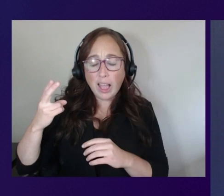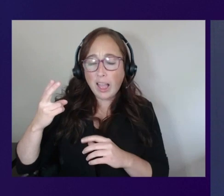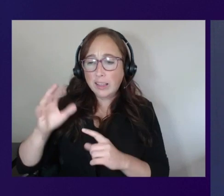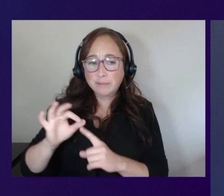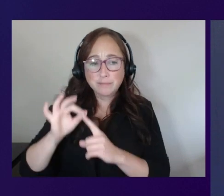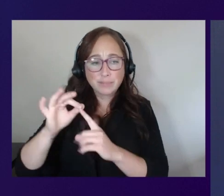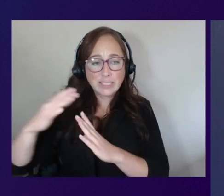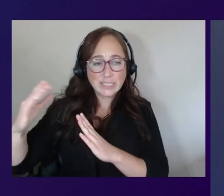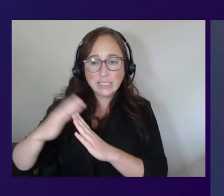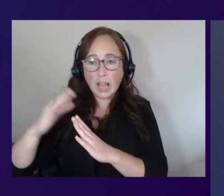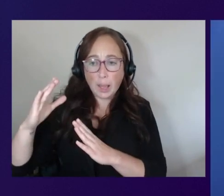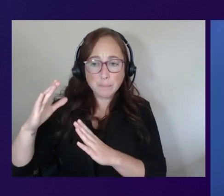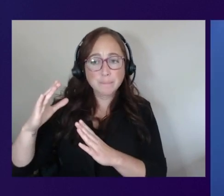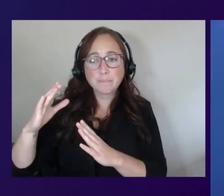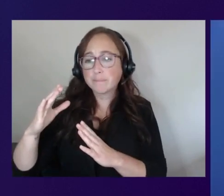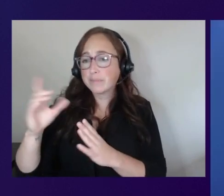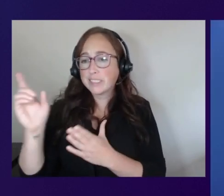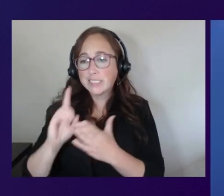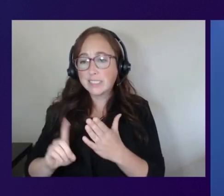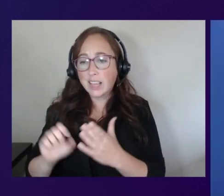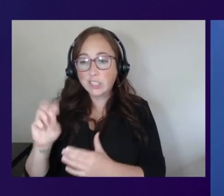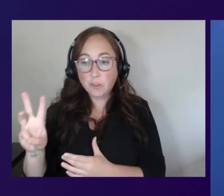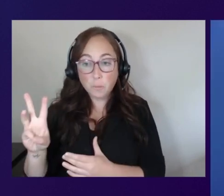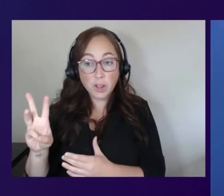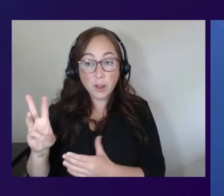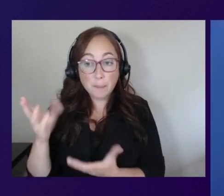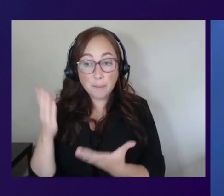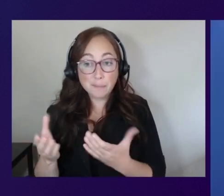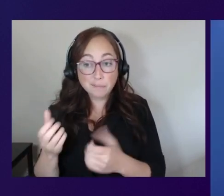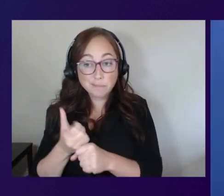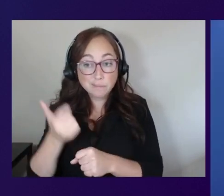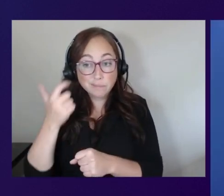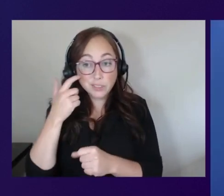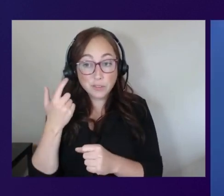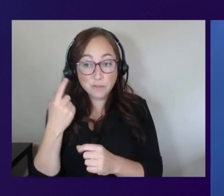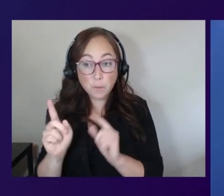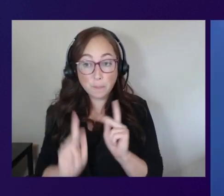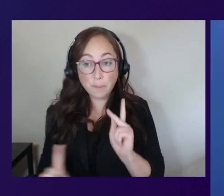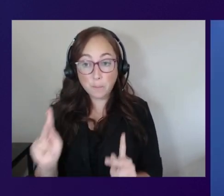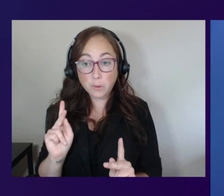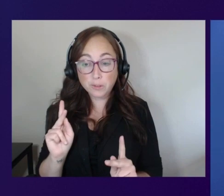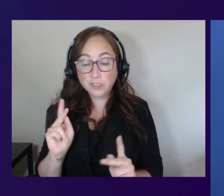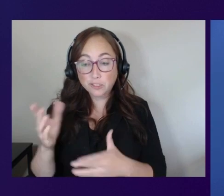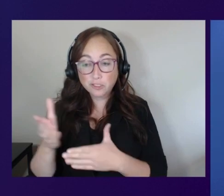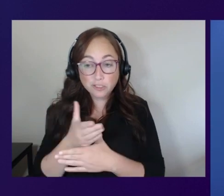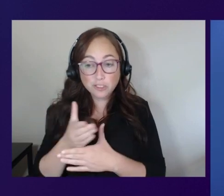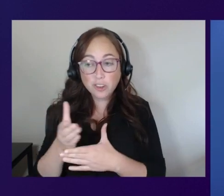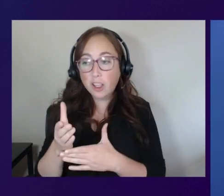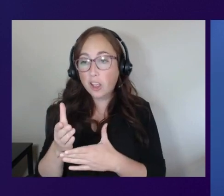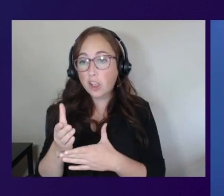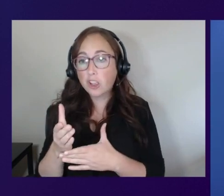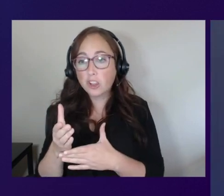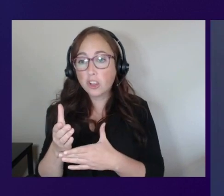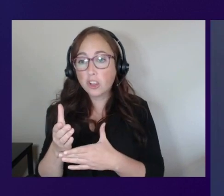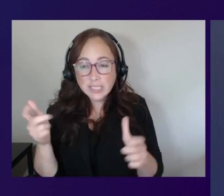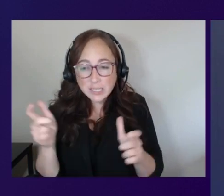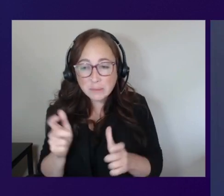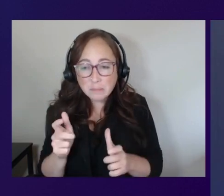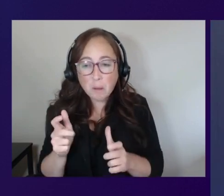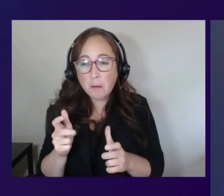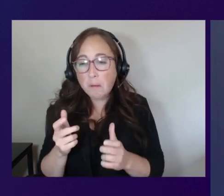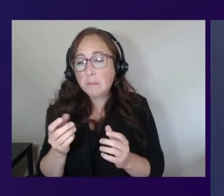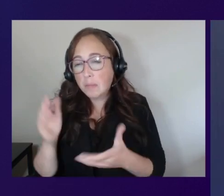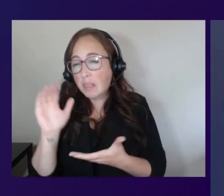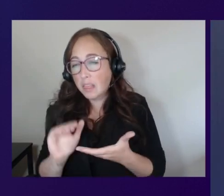software. Yes. Maybe it makes sense for a lot of people to share a smaller number of these virtual workstations than to